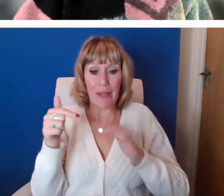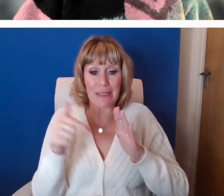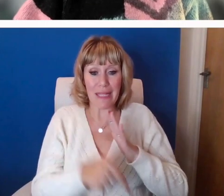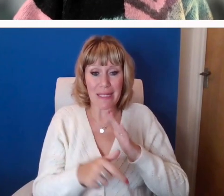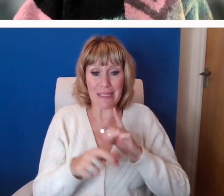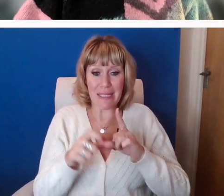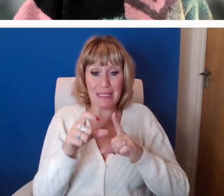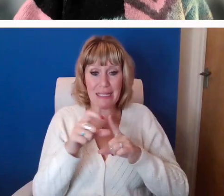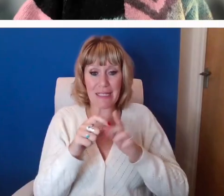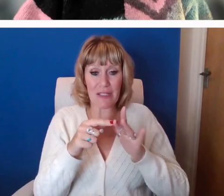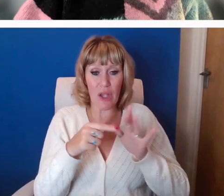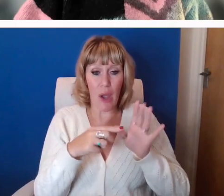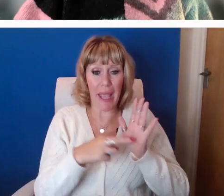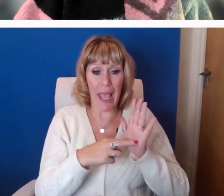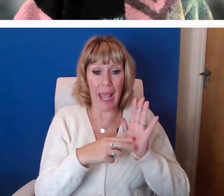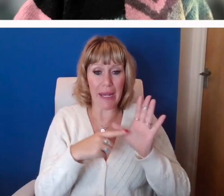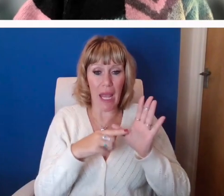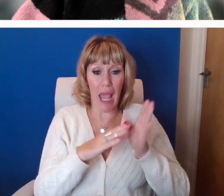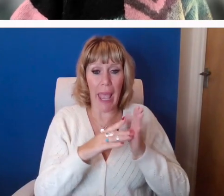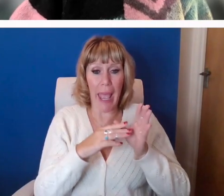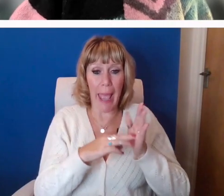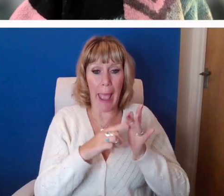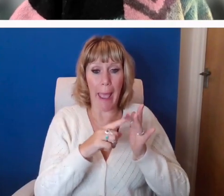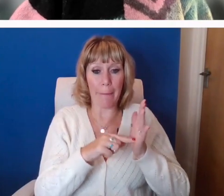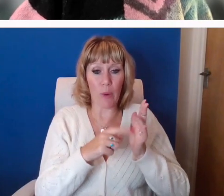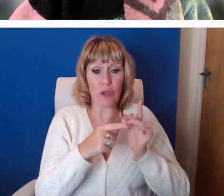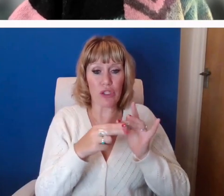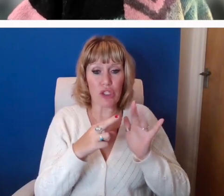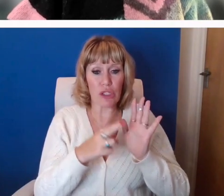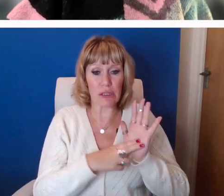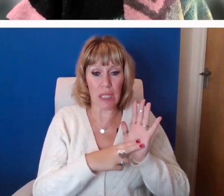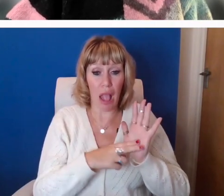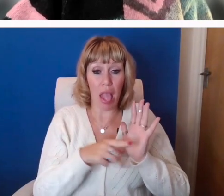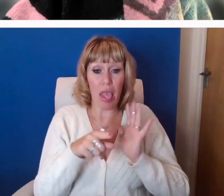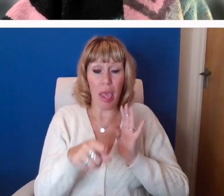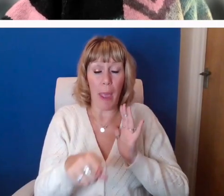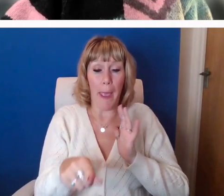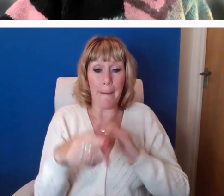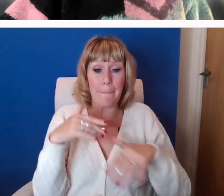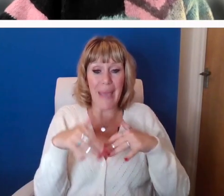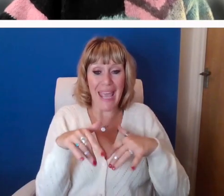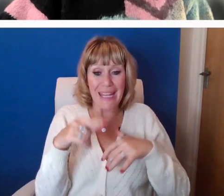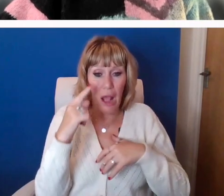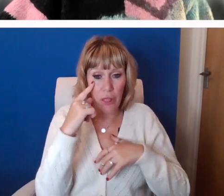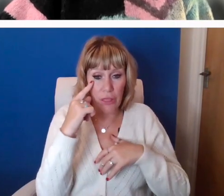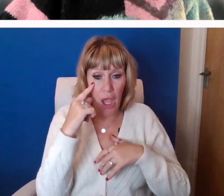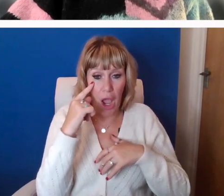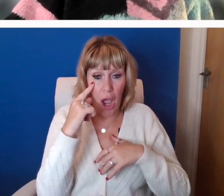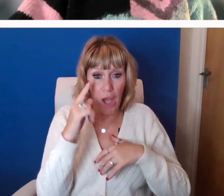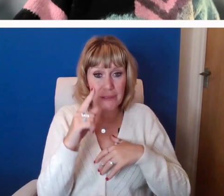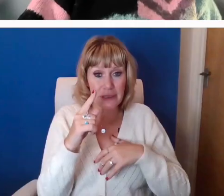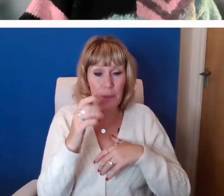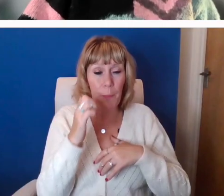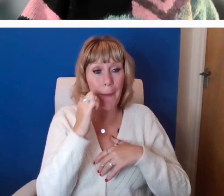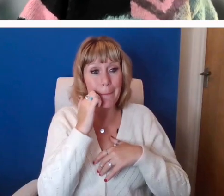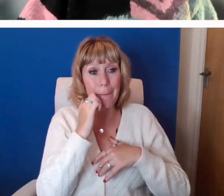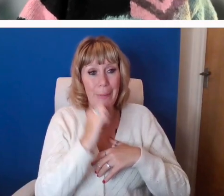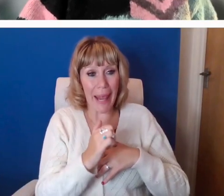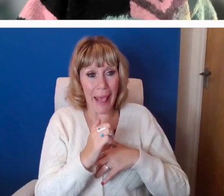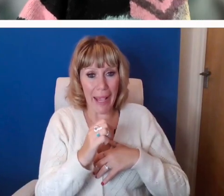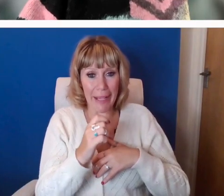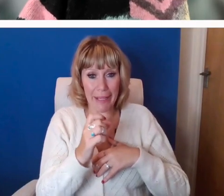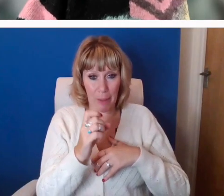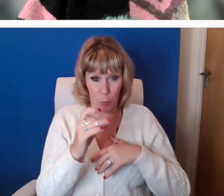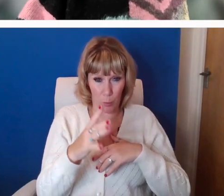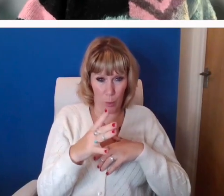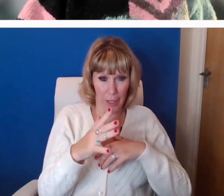is in the Eye of the Beholder 2023 pastel on black paper, which is an expressive drawing